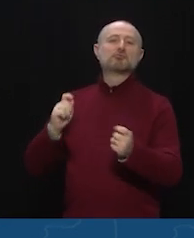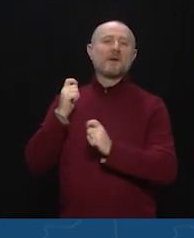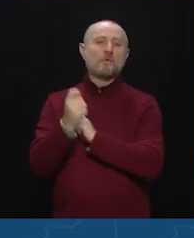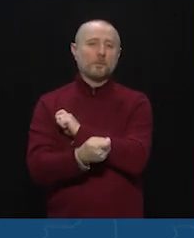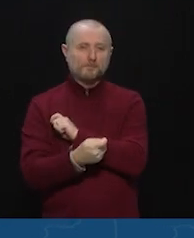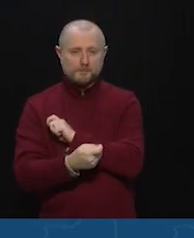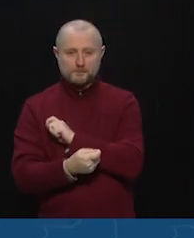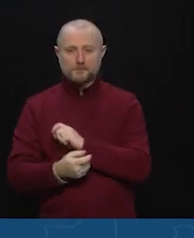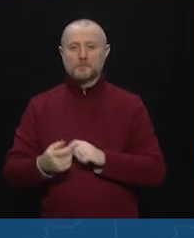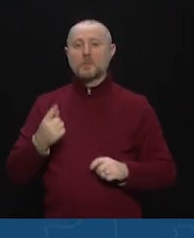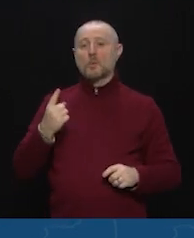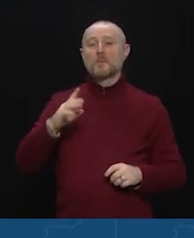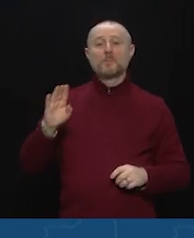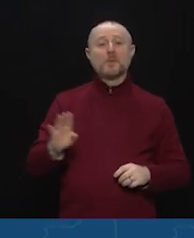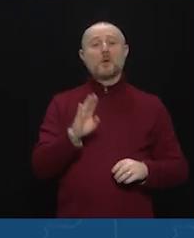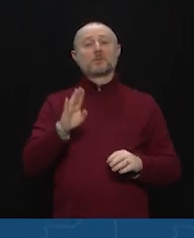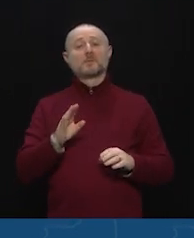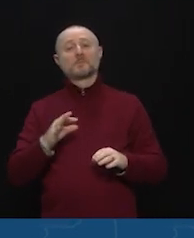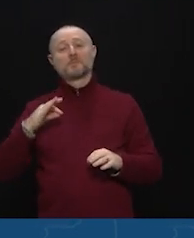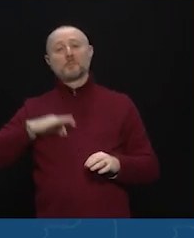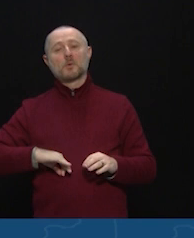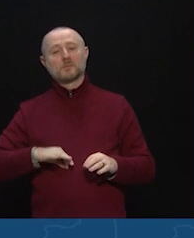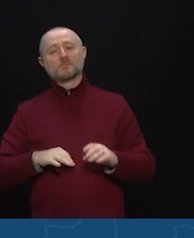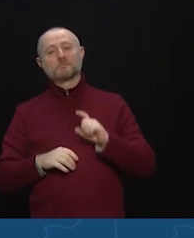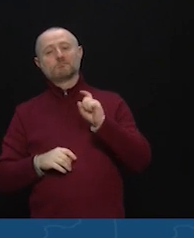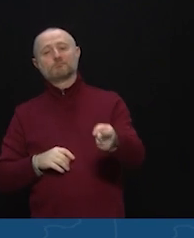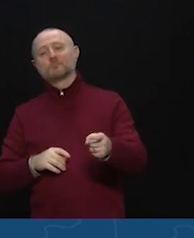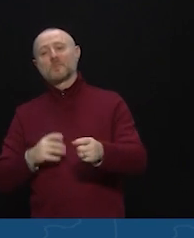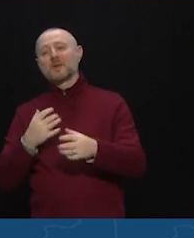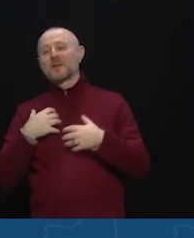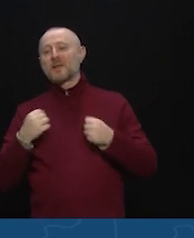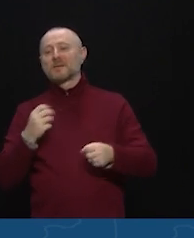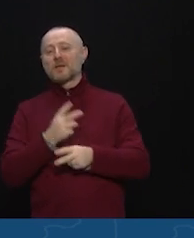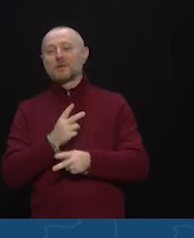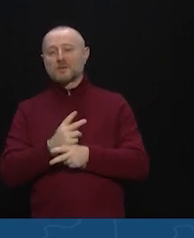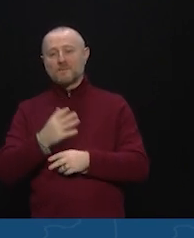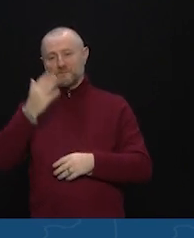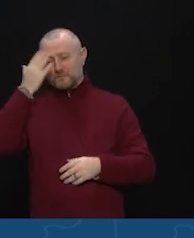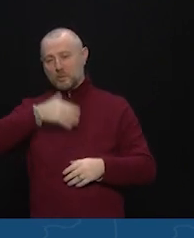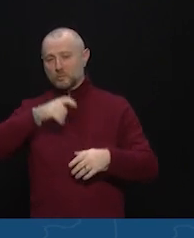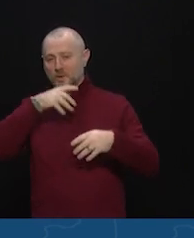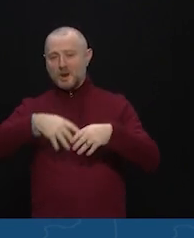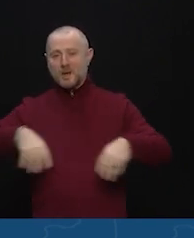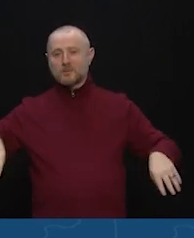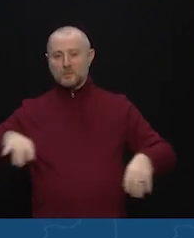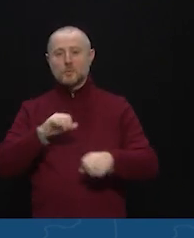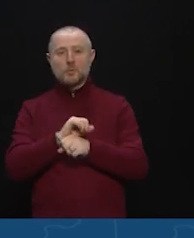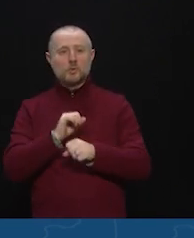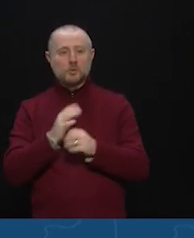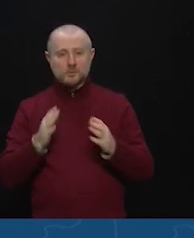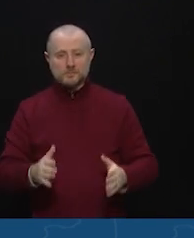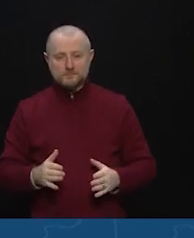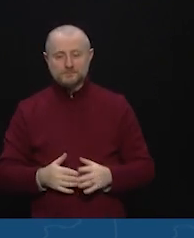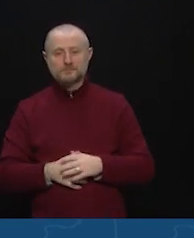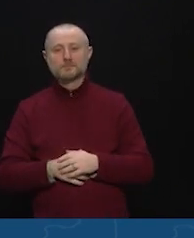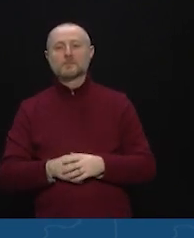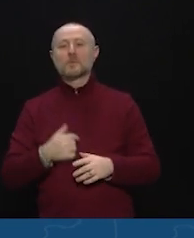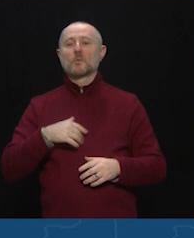goes for bonuses for healthcare and frontline workers. That number is actually larger, closer to $2 or $3 billion when we add in